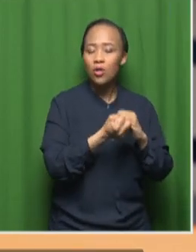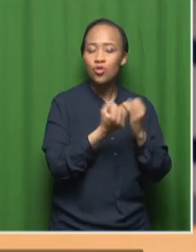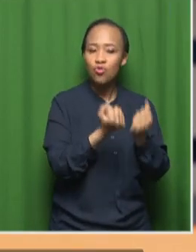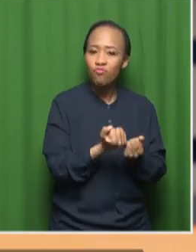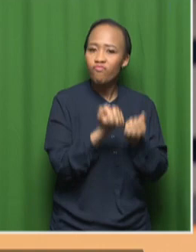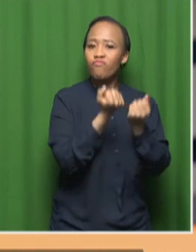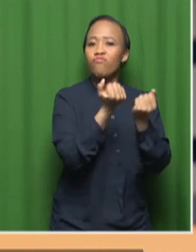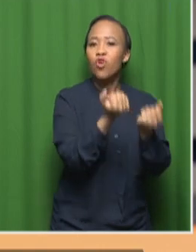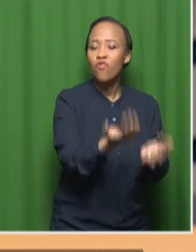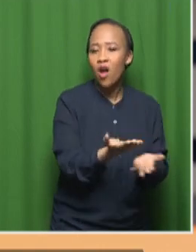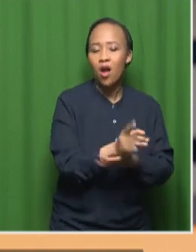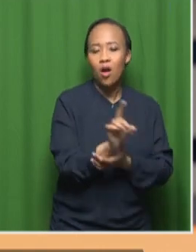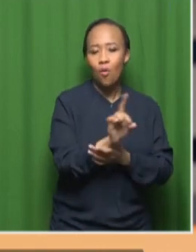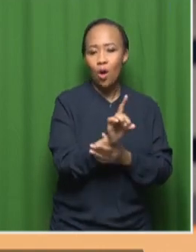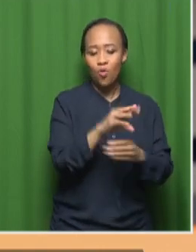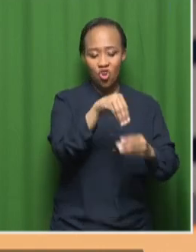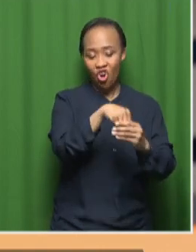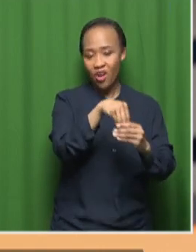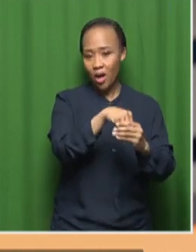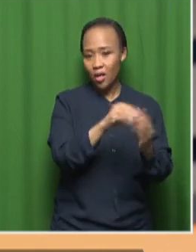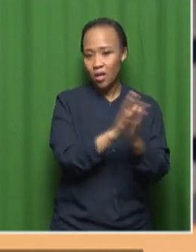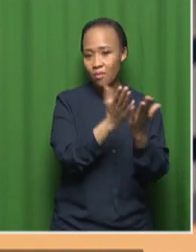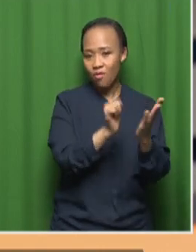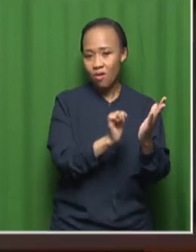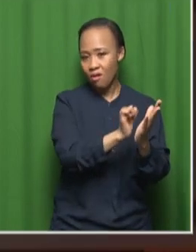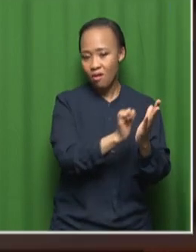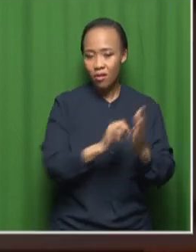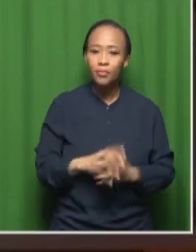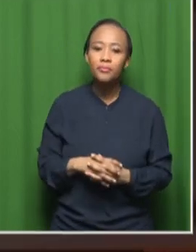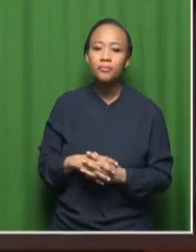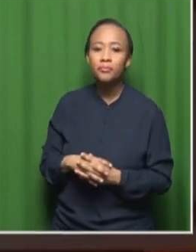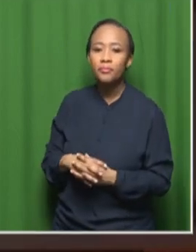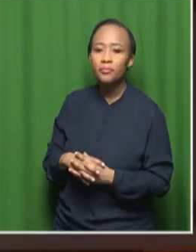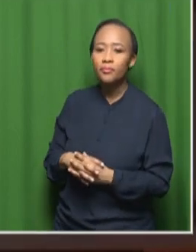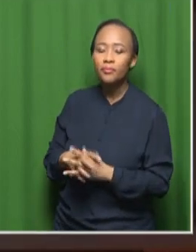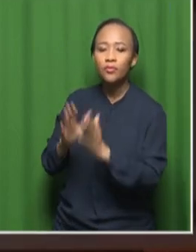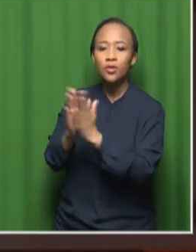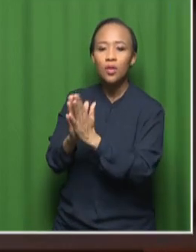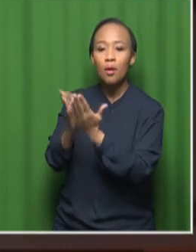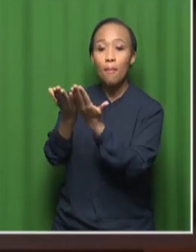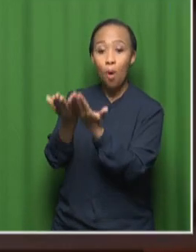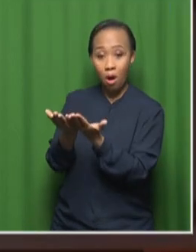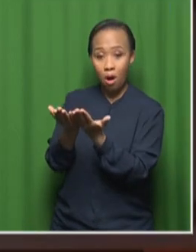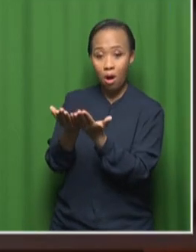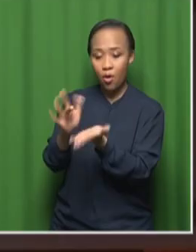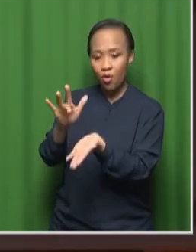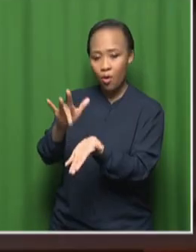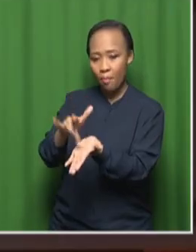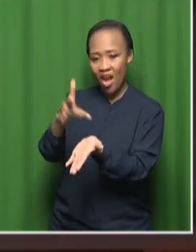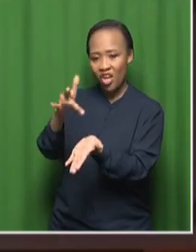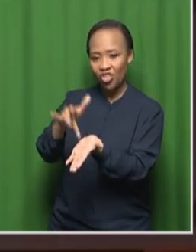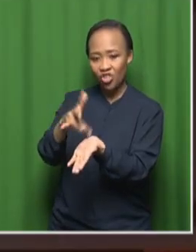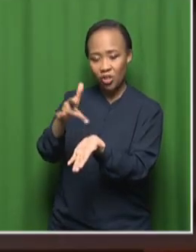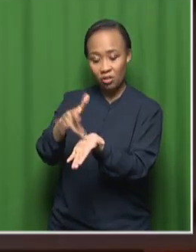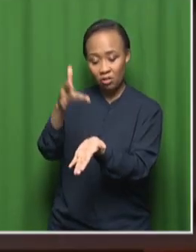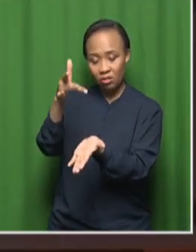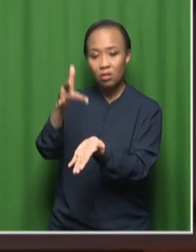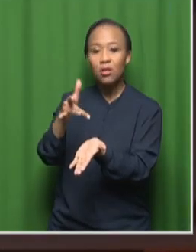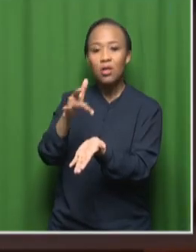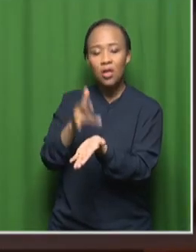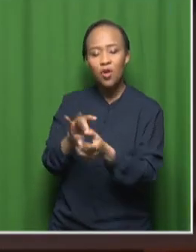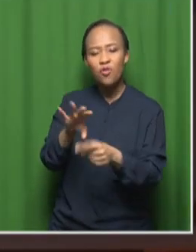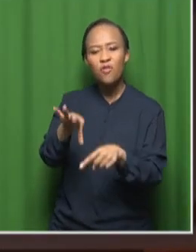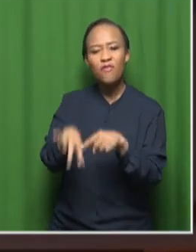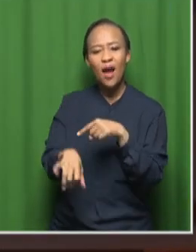the content you've written in this book? You see, when you turn this book, a page after turning this book, you will find something. There's writing